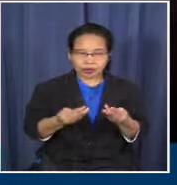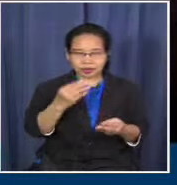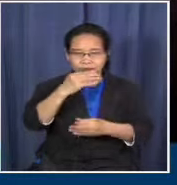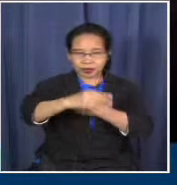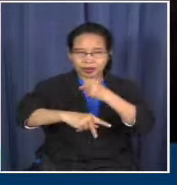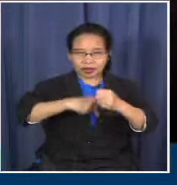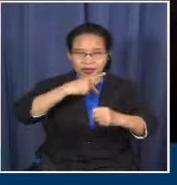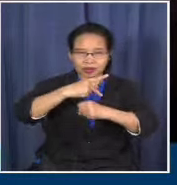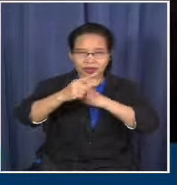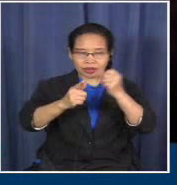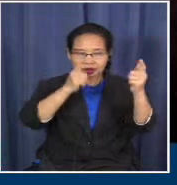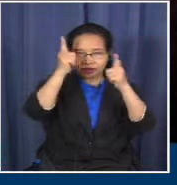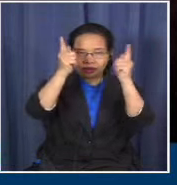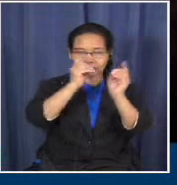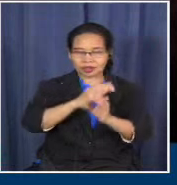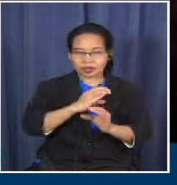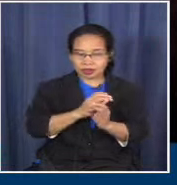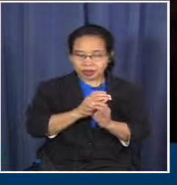in what manner